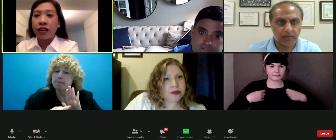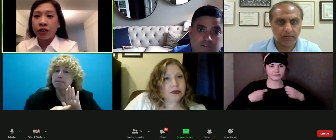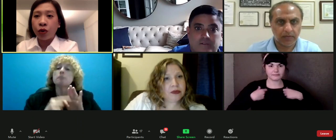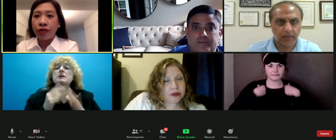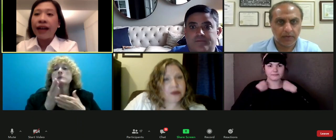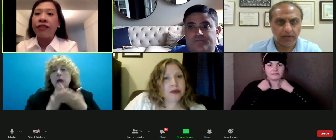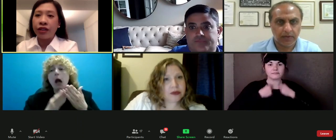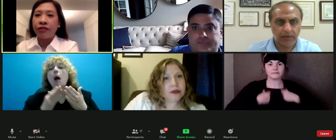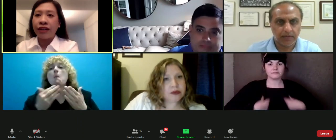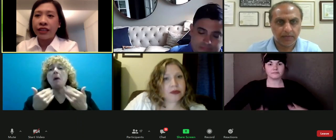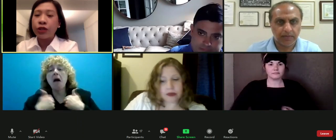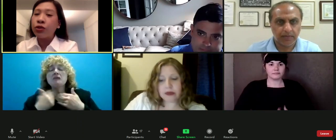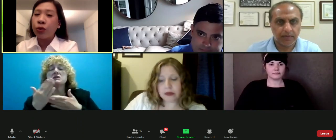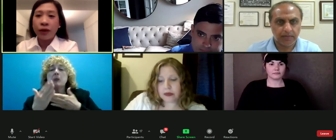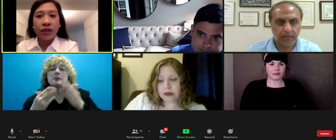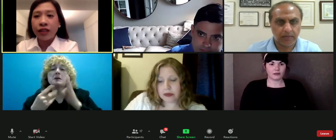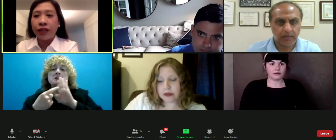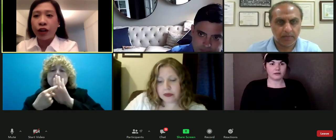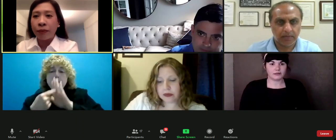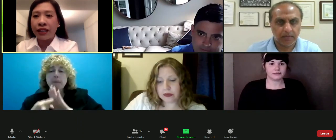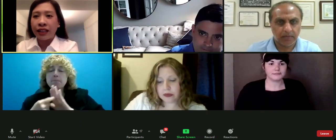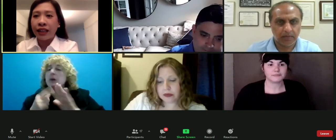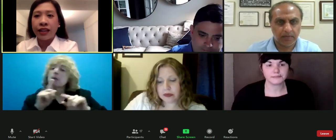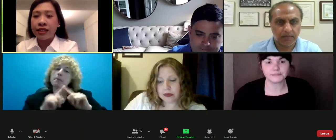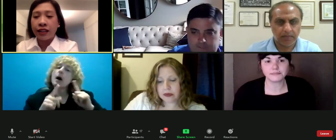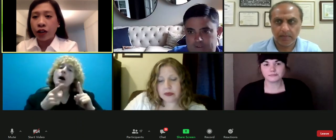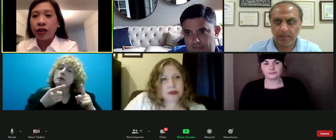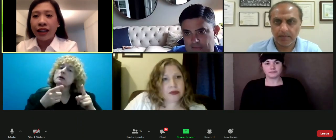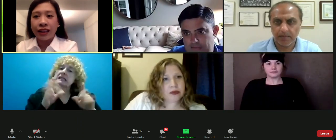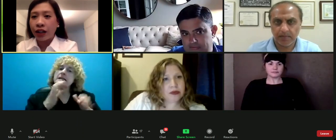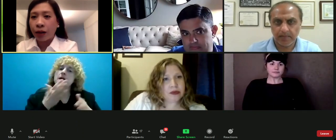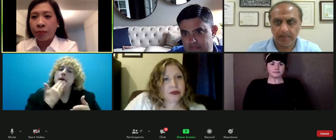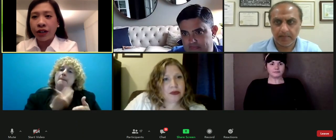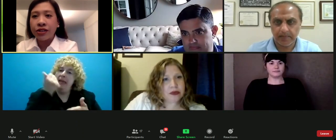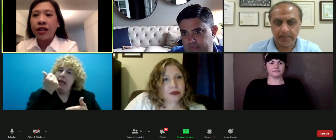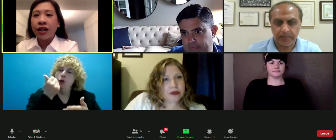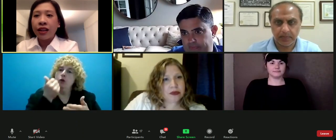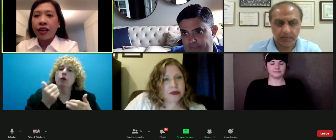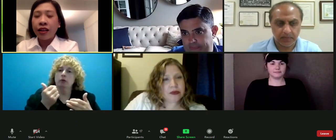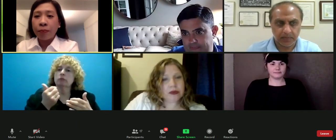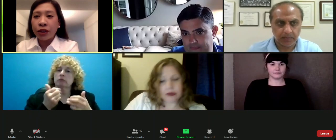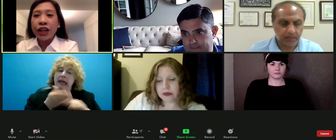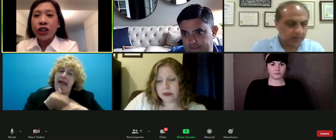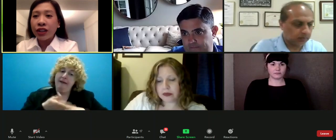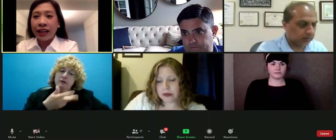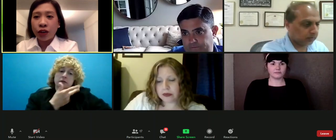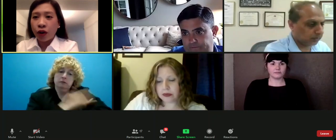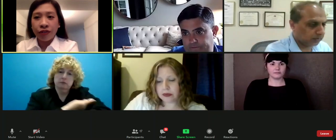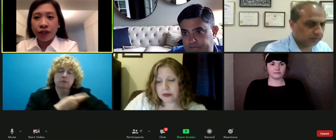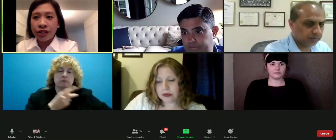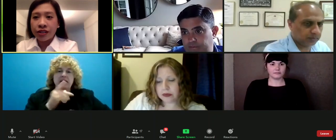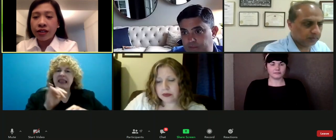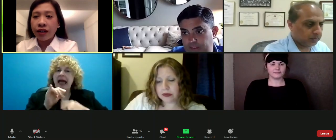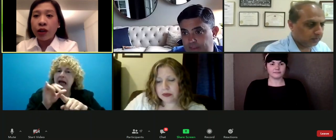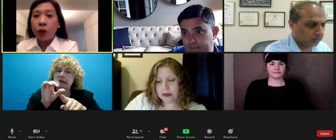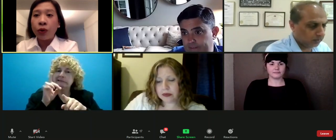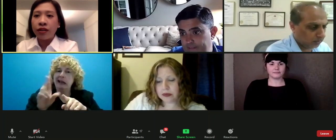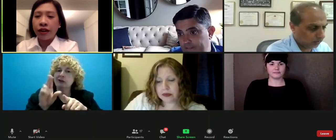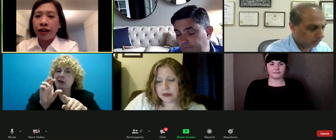gotten COVID after the vaccination. So we would still recommend it. Like he said, like looking at the numbers, the protection that it offers